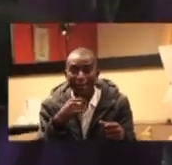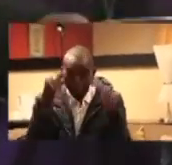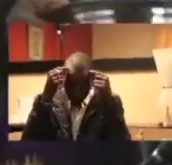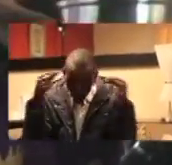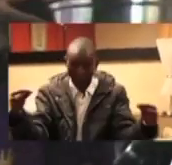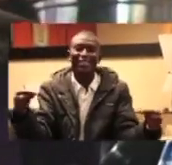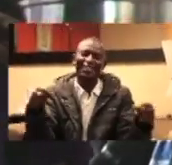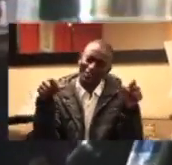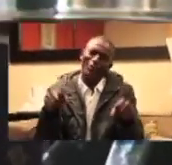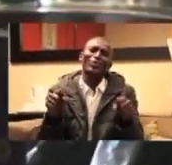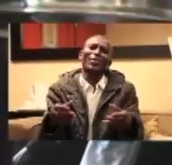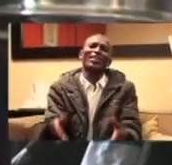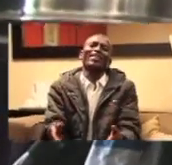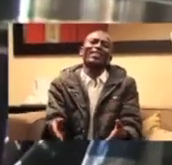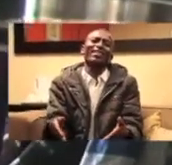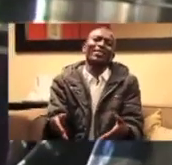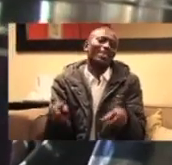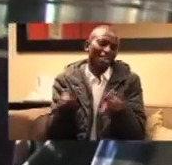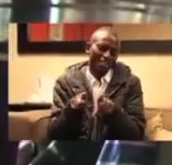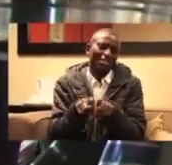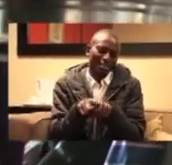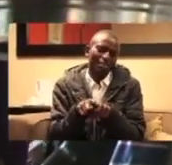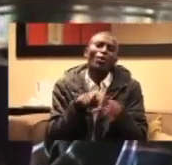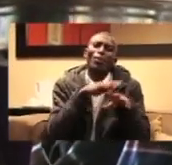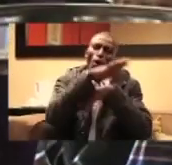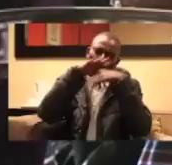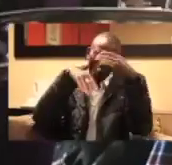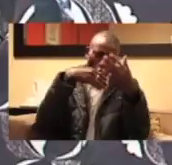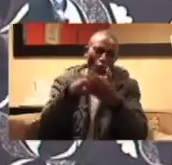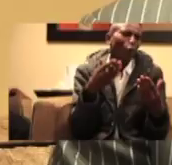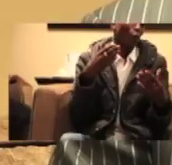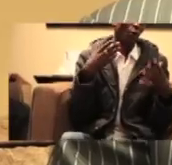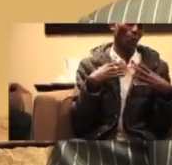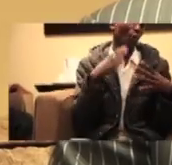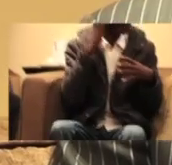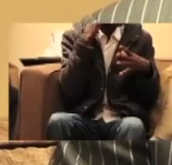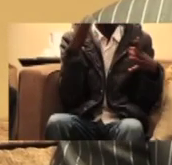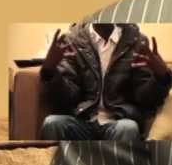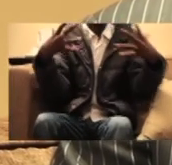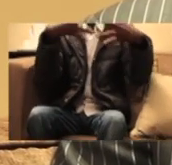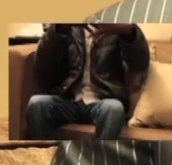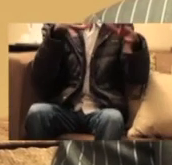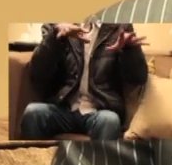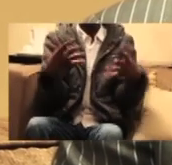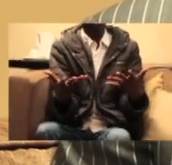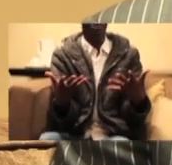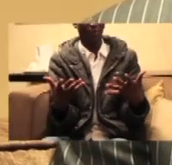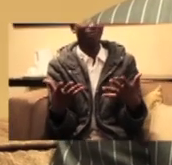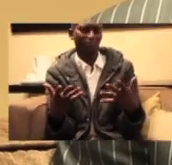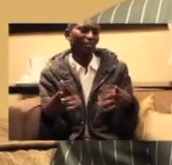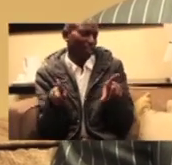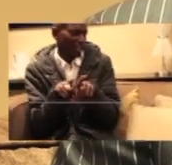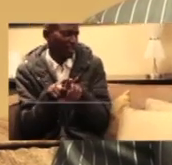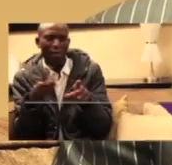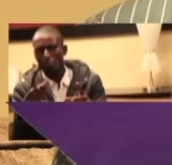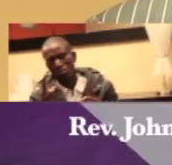gave me a lot of passion, to see them come back to church. And today they are all communicants. When I came to Nyamashaki Parish, of course, this is a different